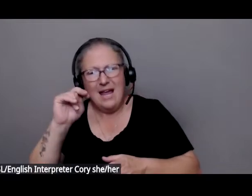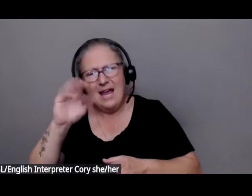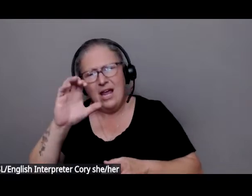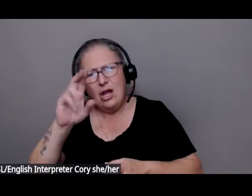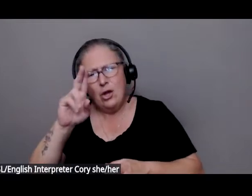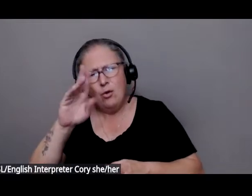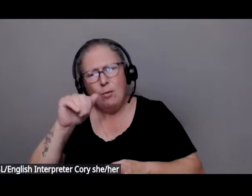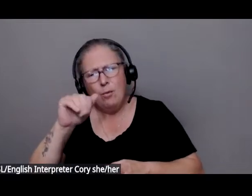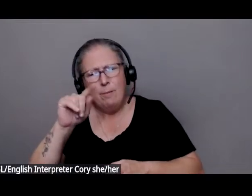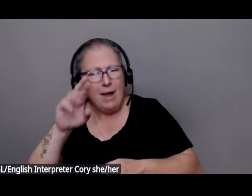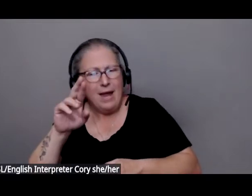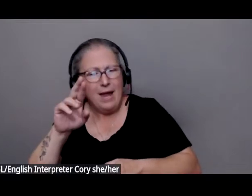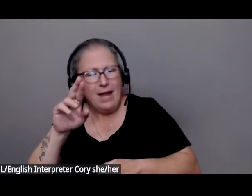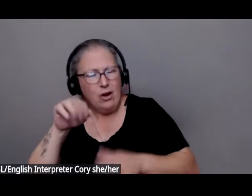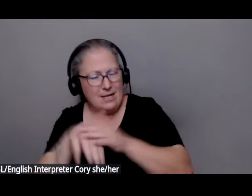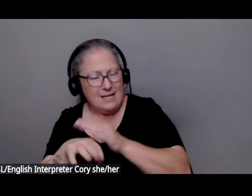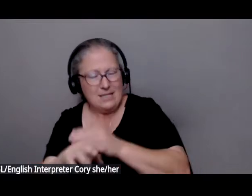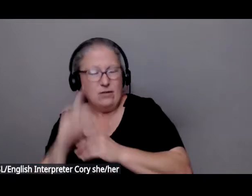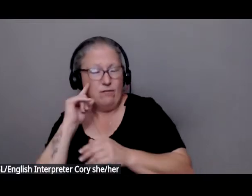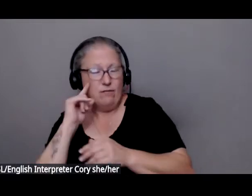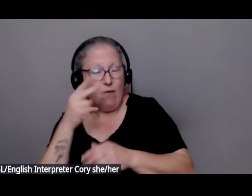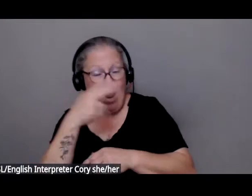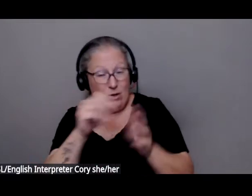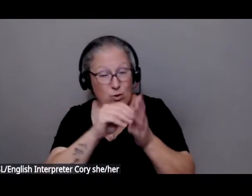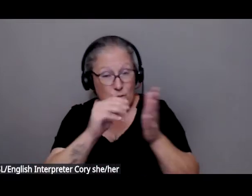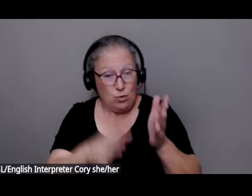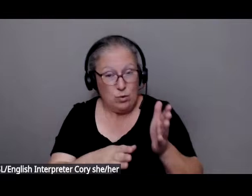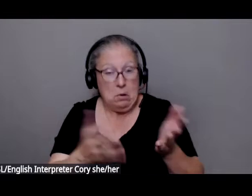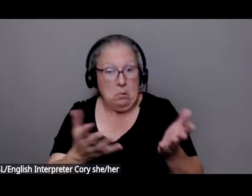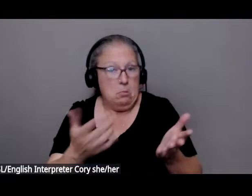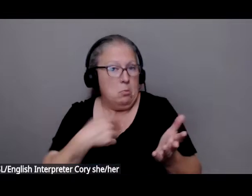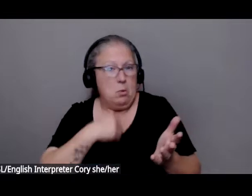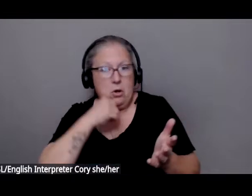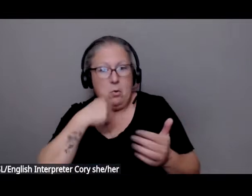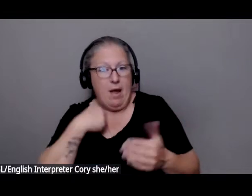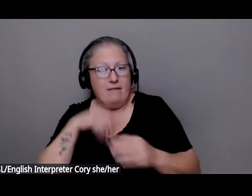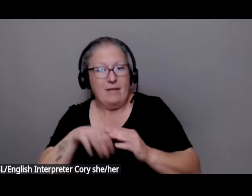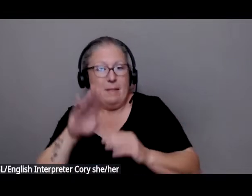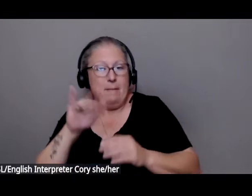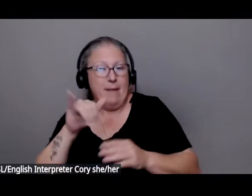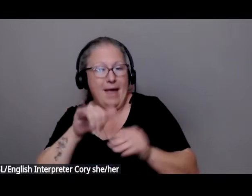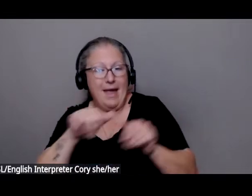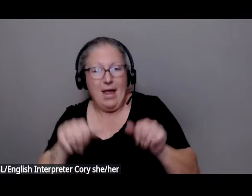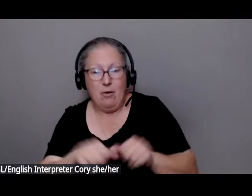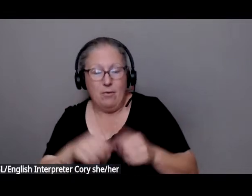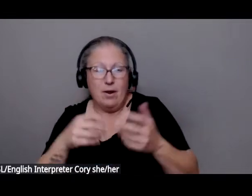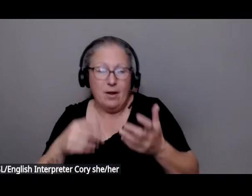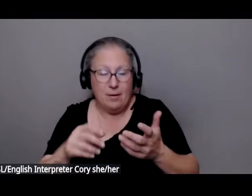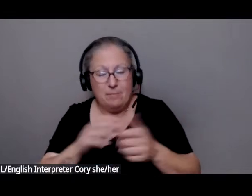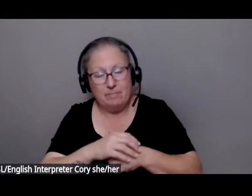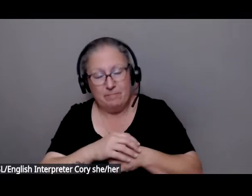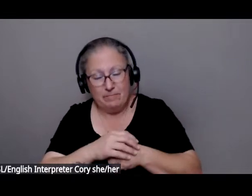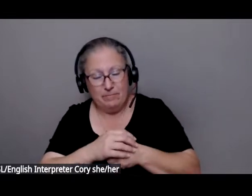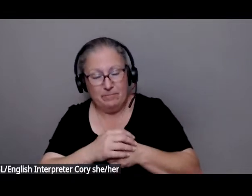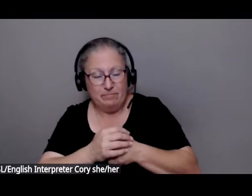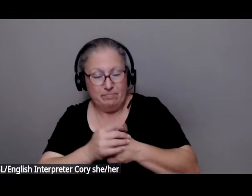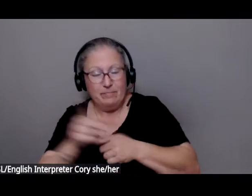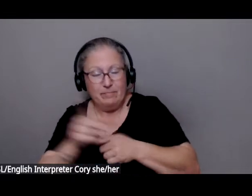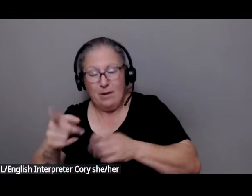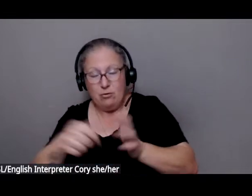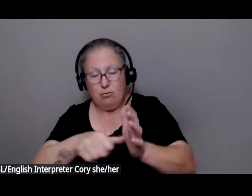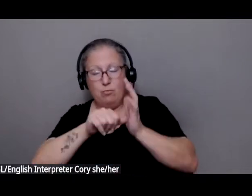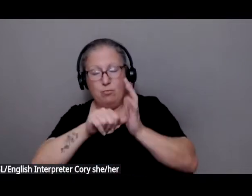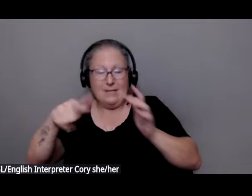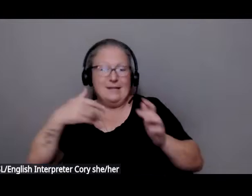that was accessible to high school students, which is not something we have in the Bay Area. So he was impressed that they